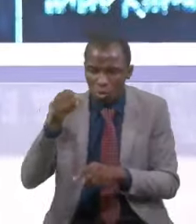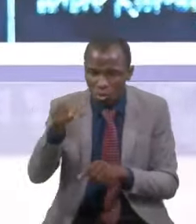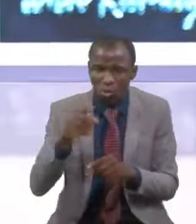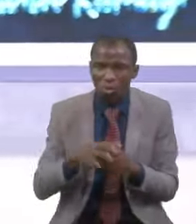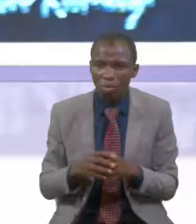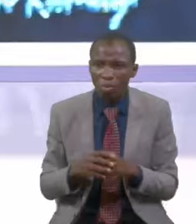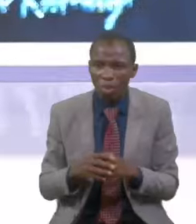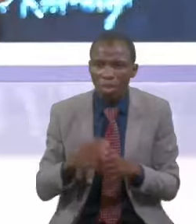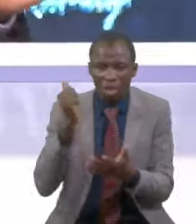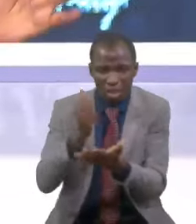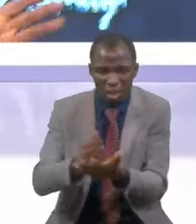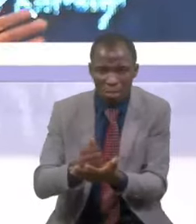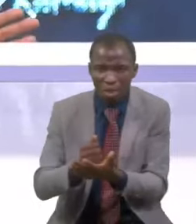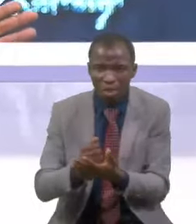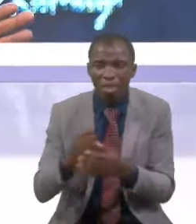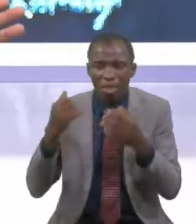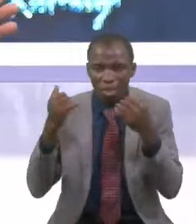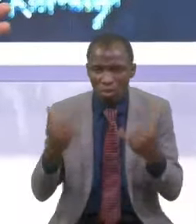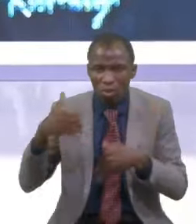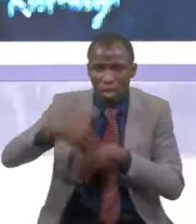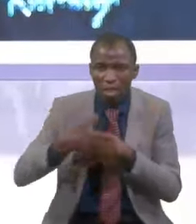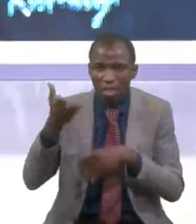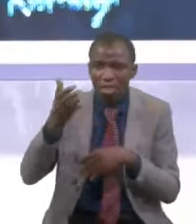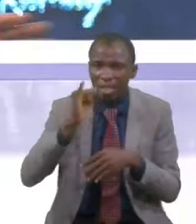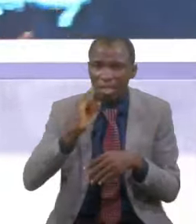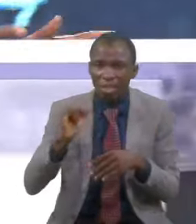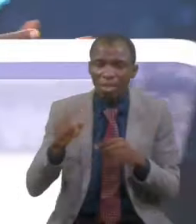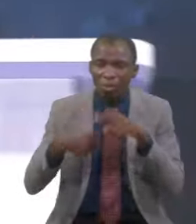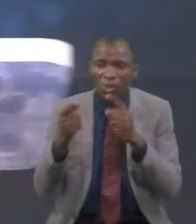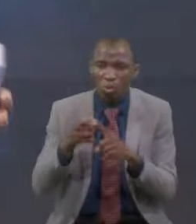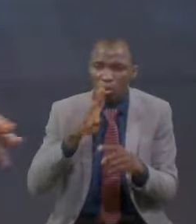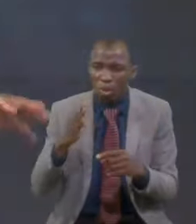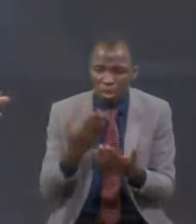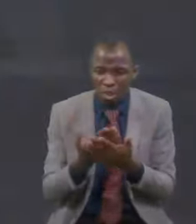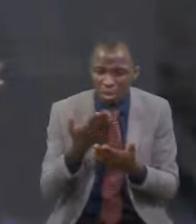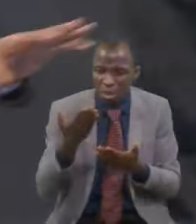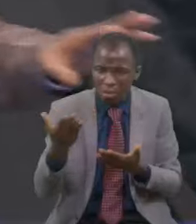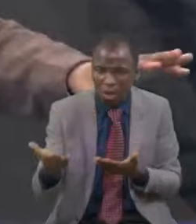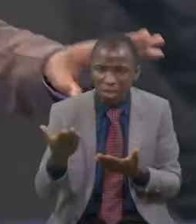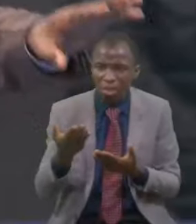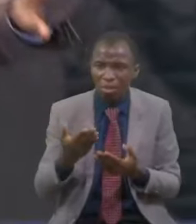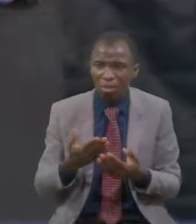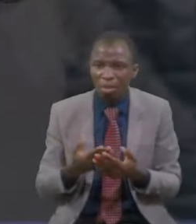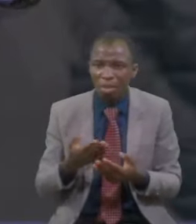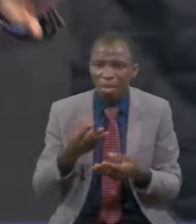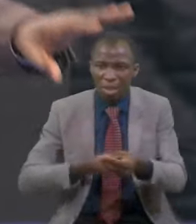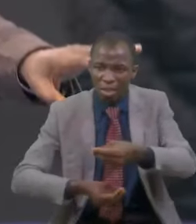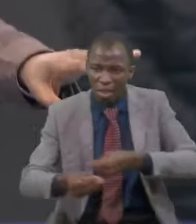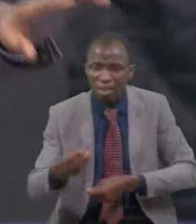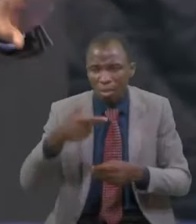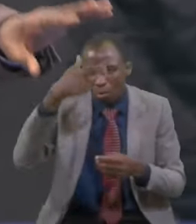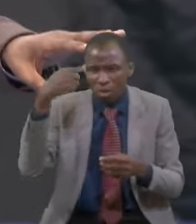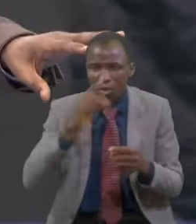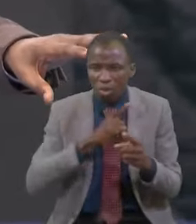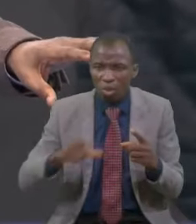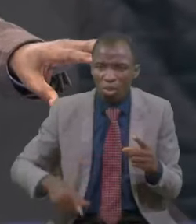to be a transaction. Transaction, because the Lord will take the evil,